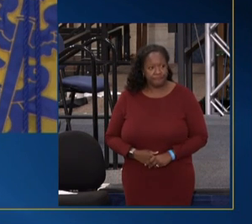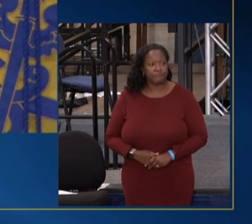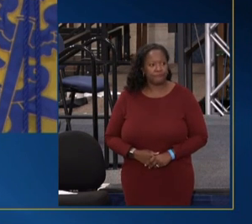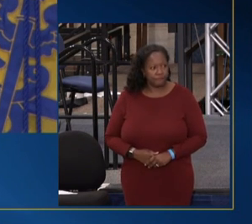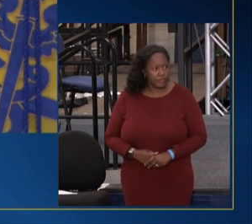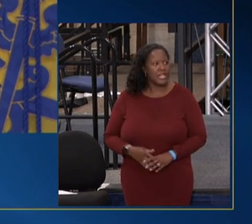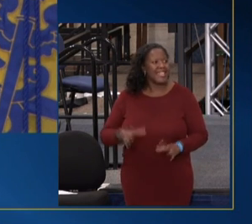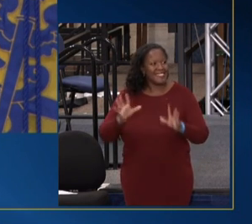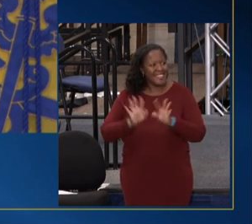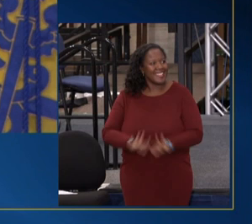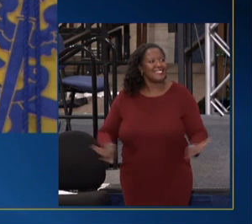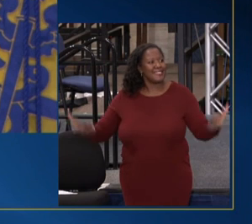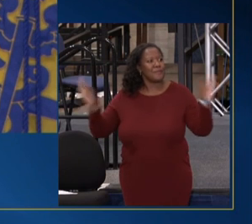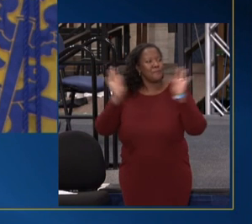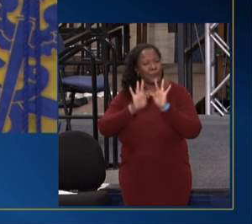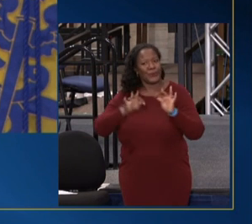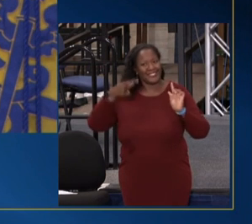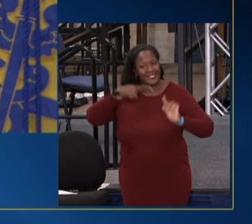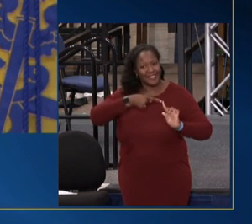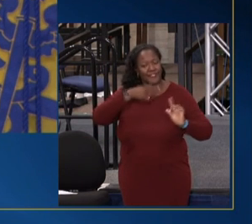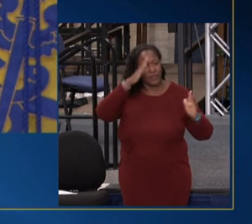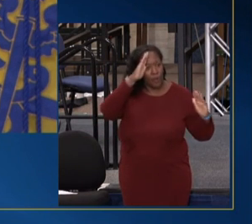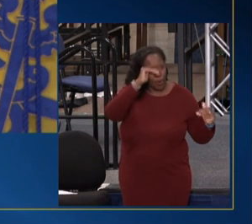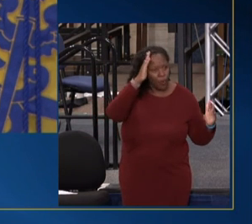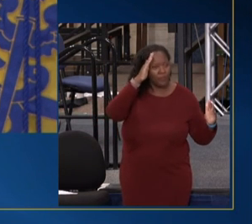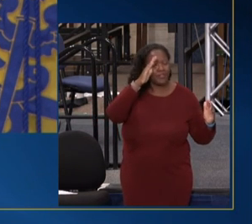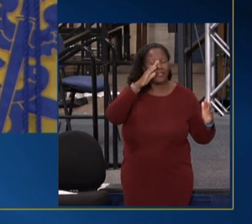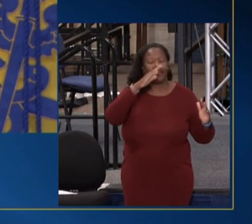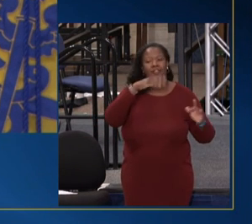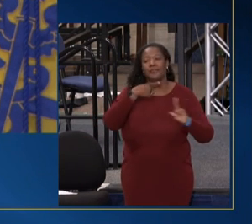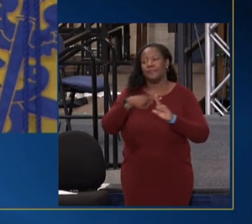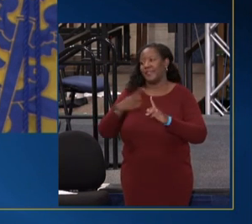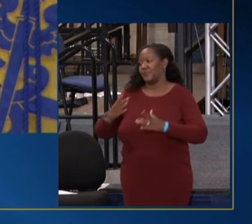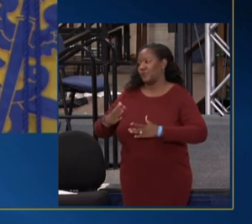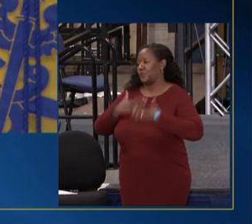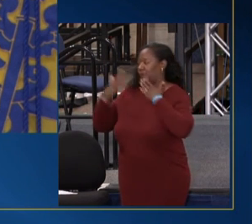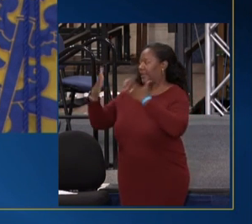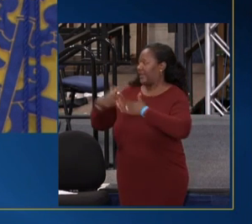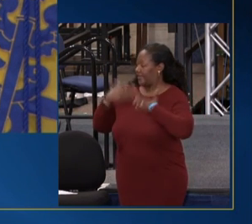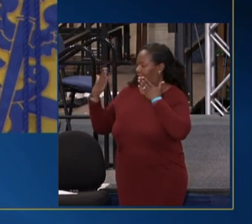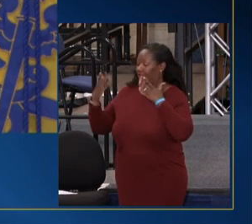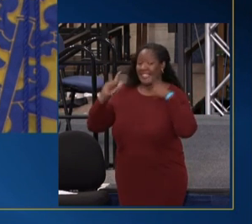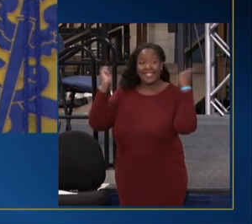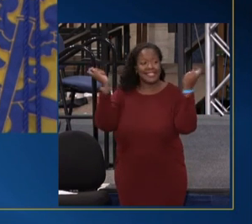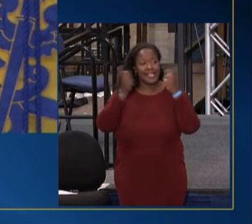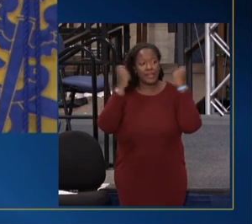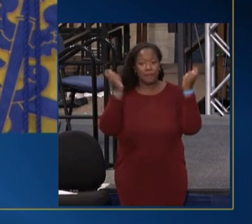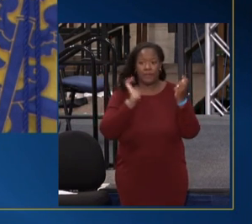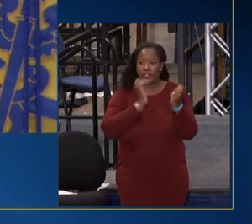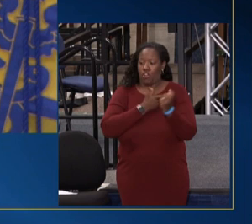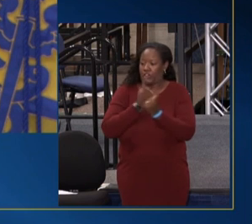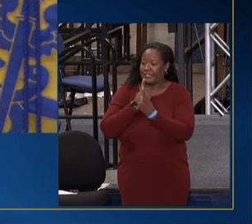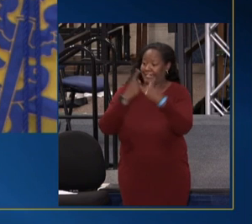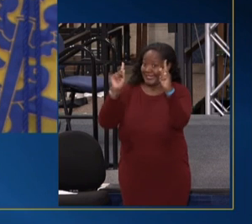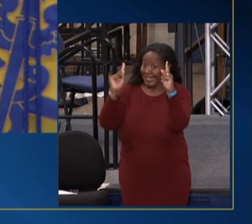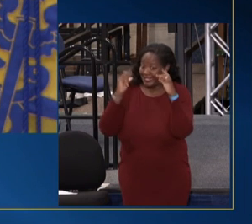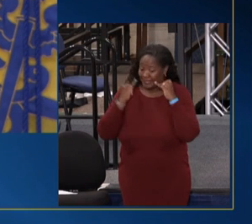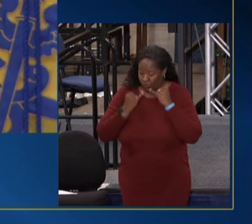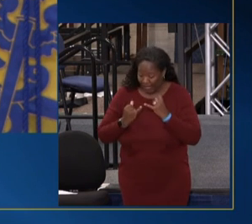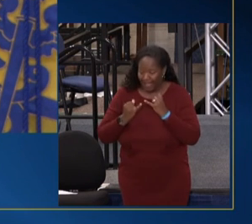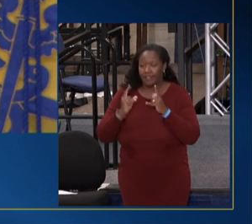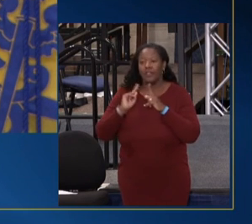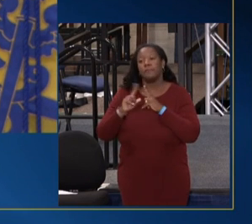about the importance of hope, but it's also the importance of joy. And celebrating where we are, even as we acknowledge that we have much more to